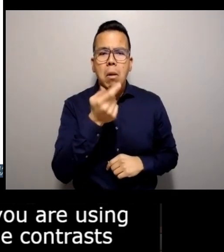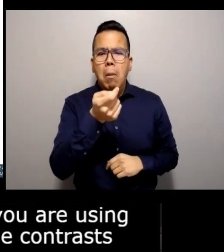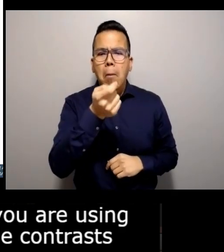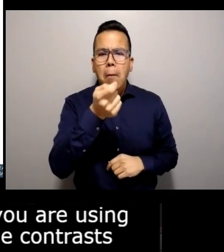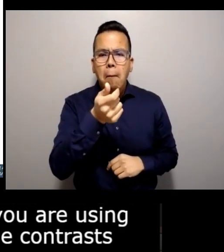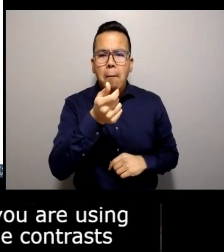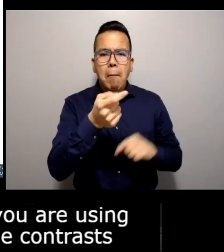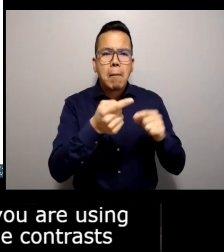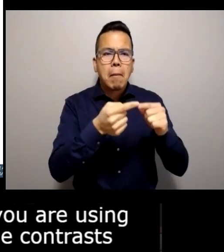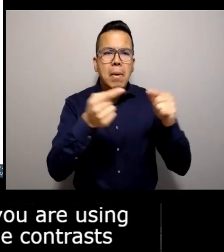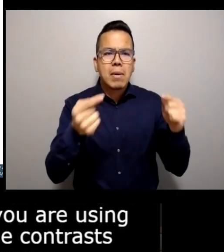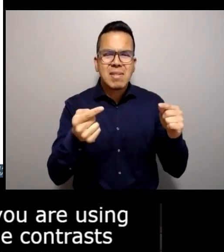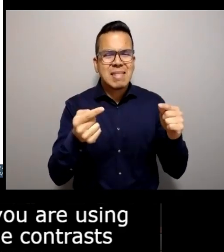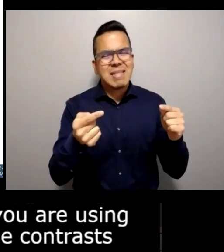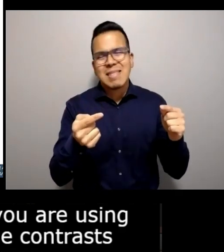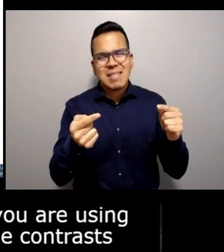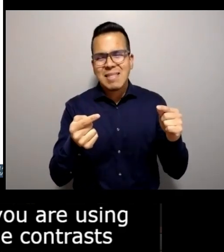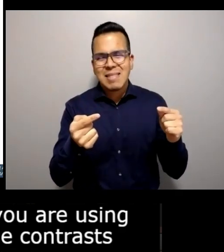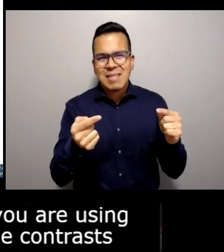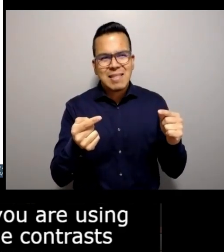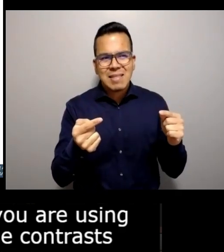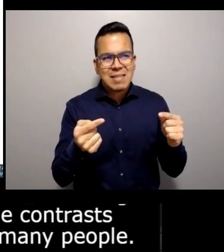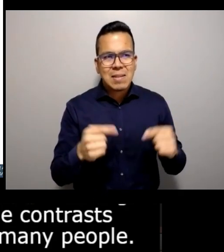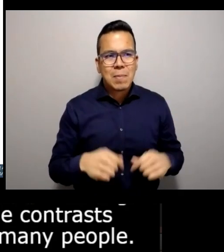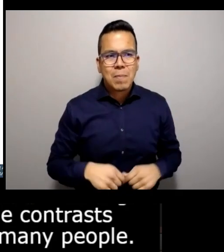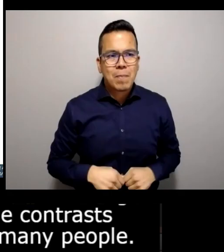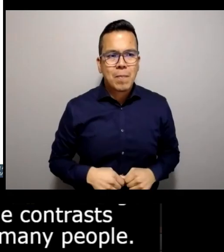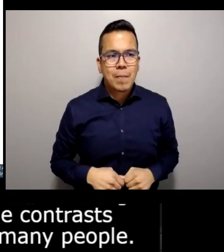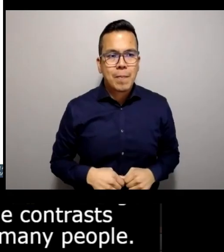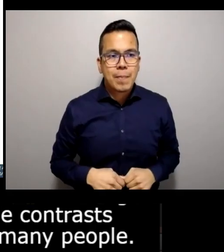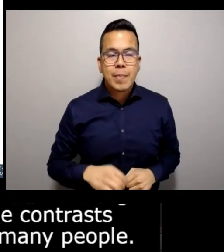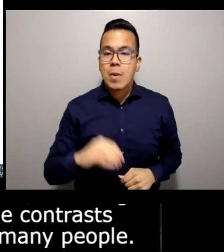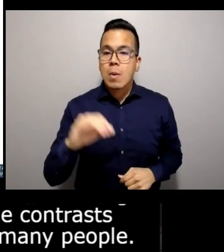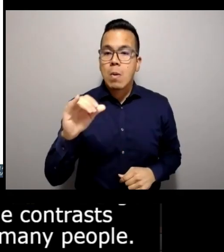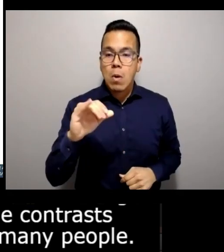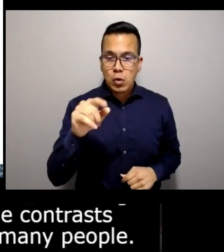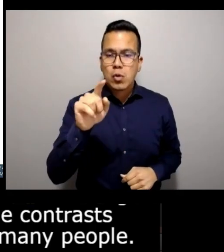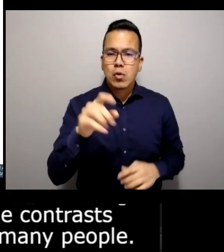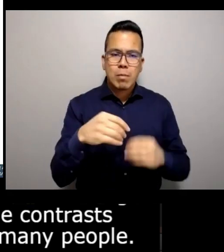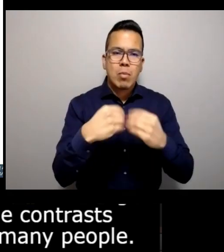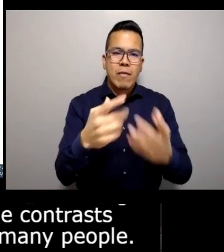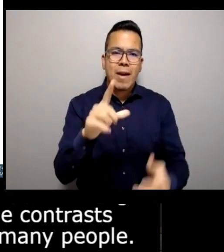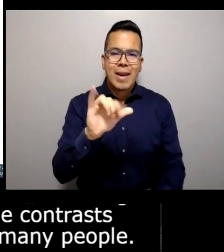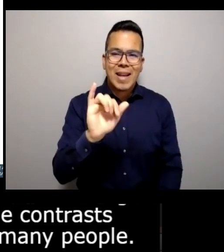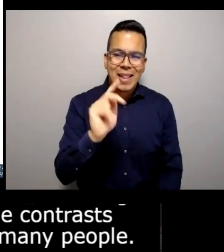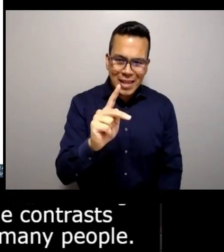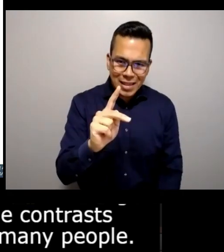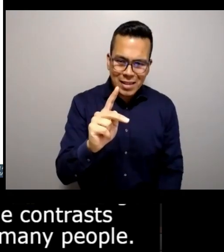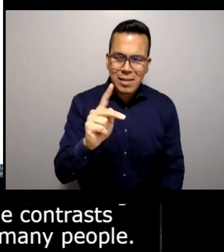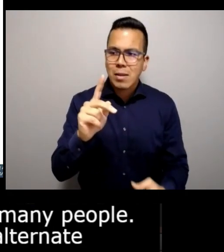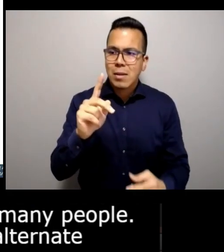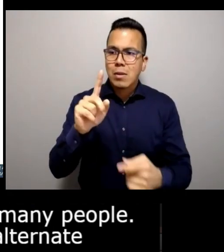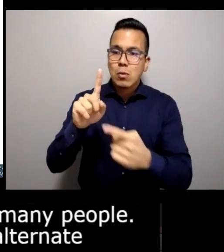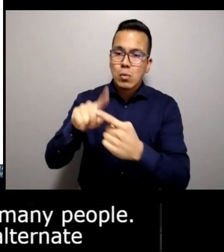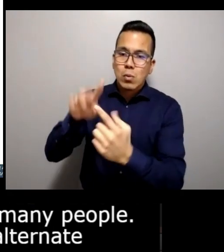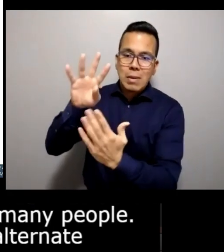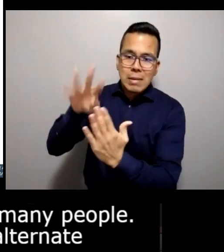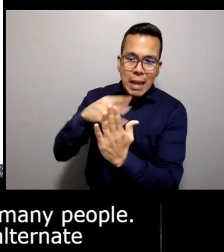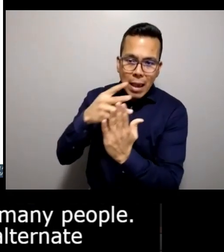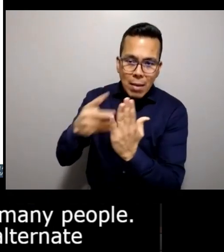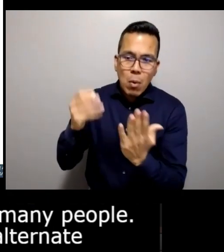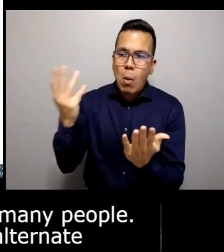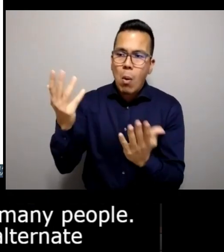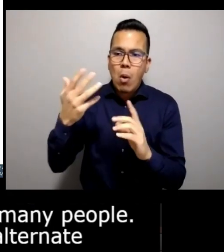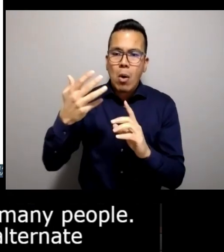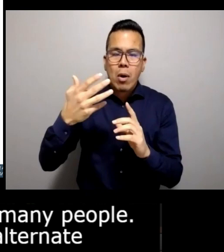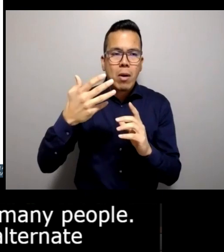people. You should always provide a link to a table or an alternate description or something that will